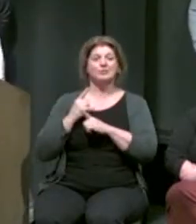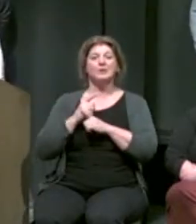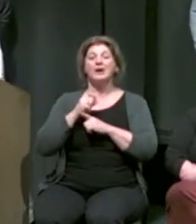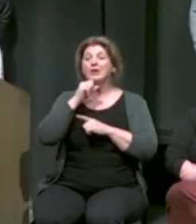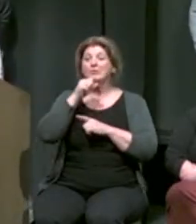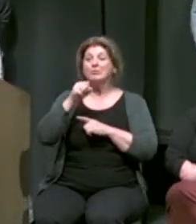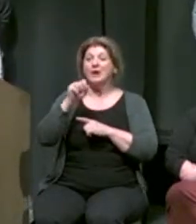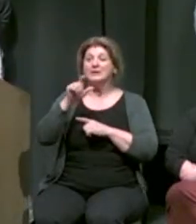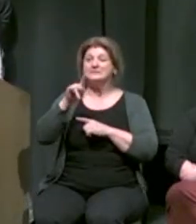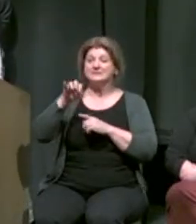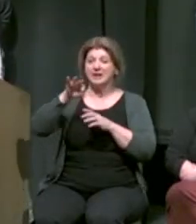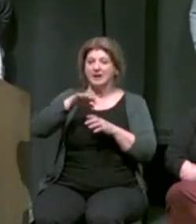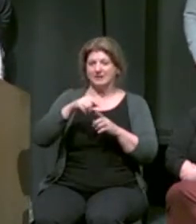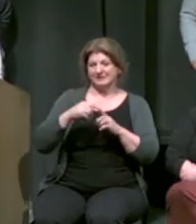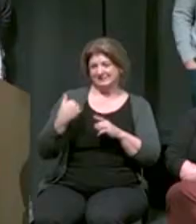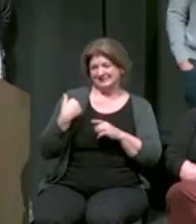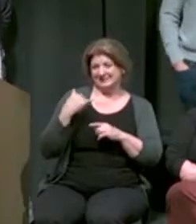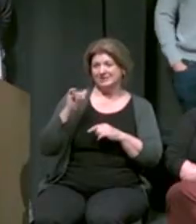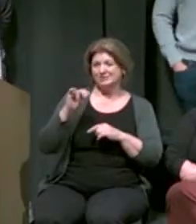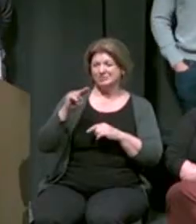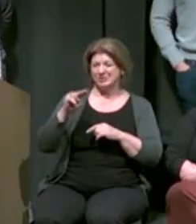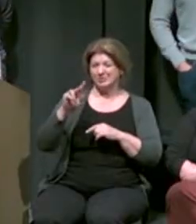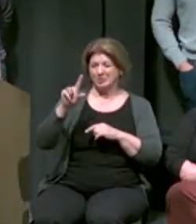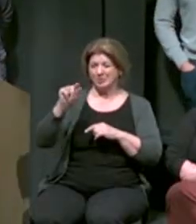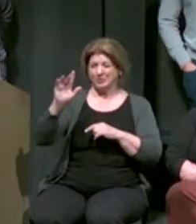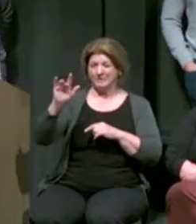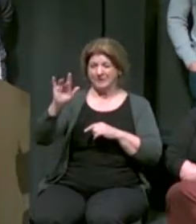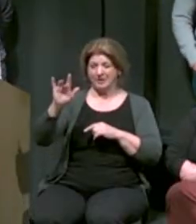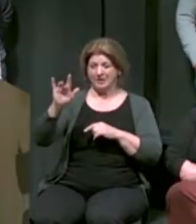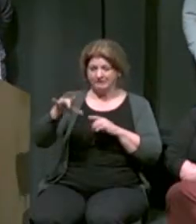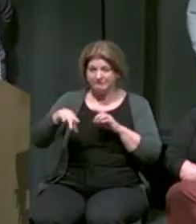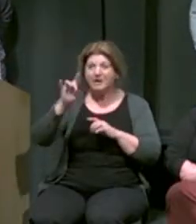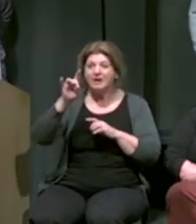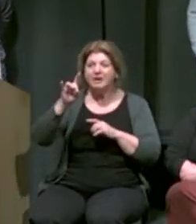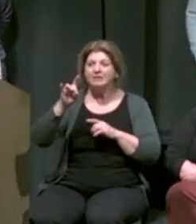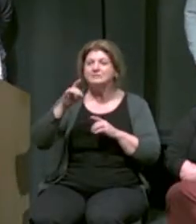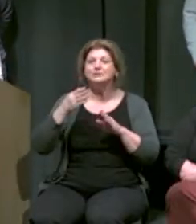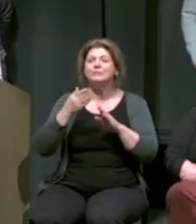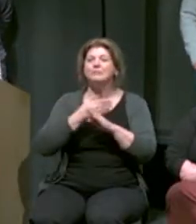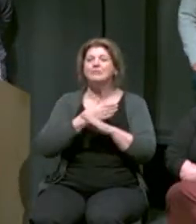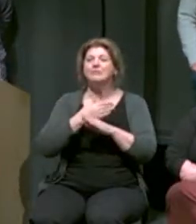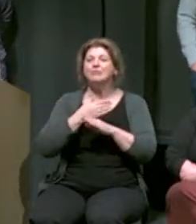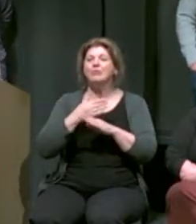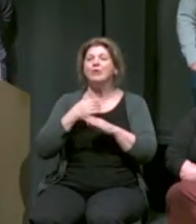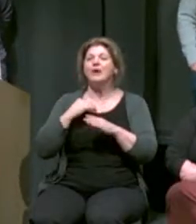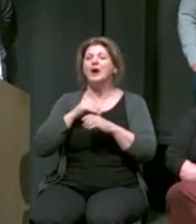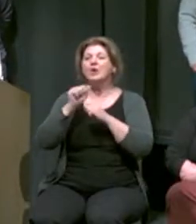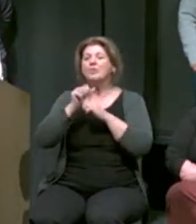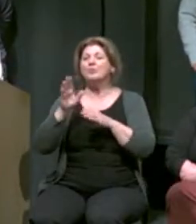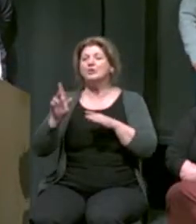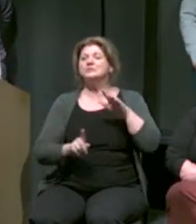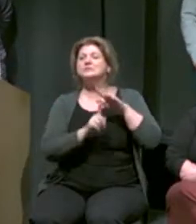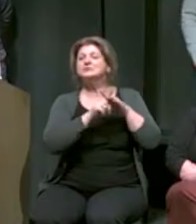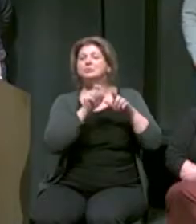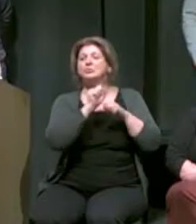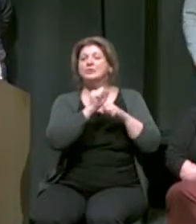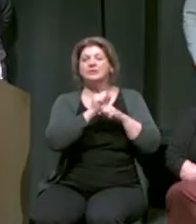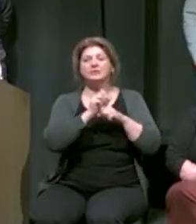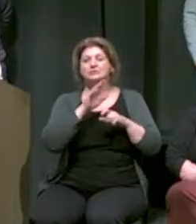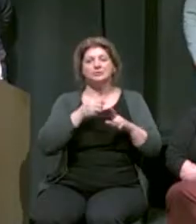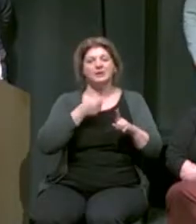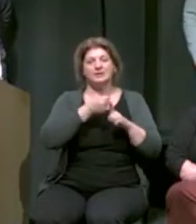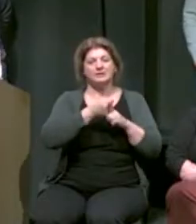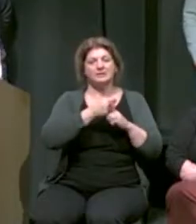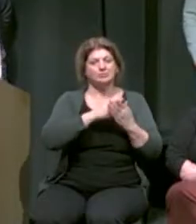slide was discovered in January of 2025, so last year. So it was before anybody was on site. So definitely not impacted from